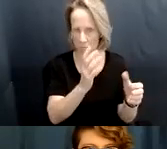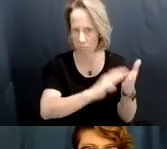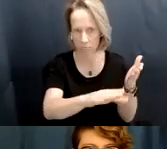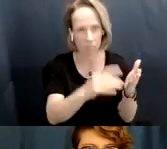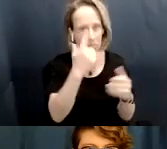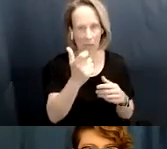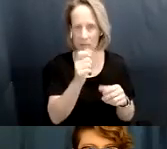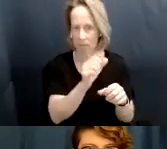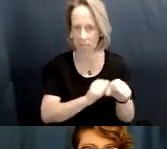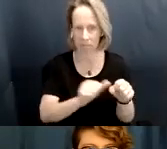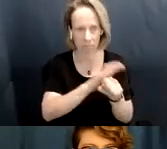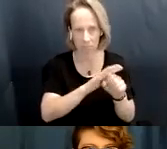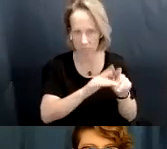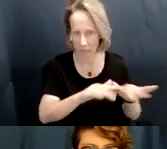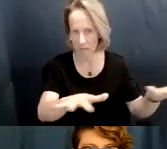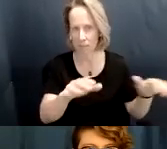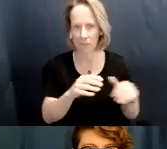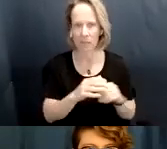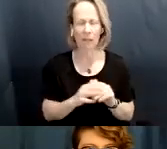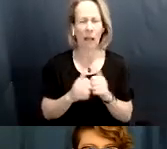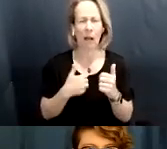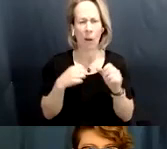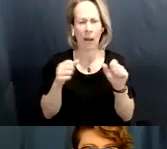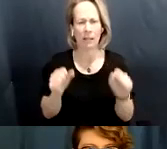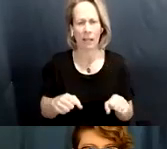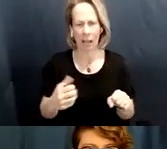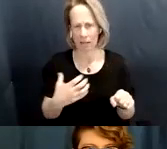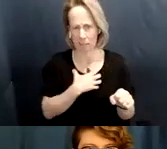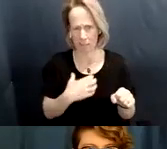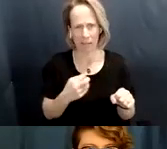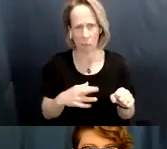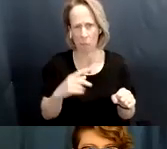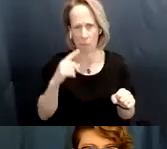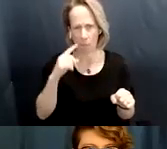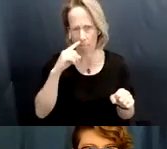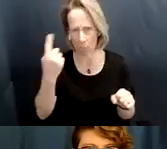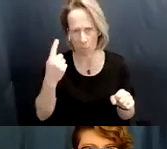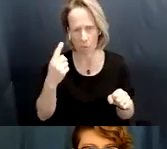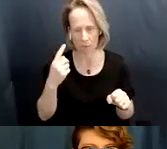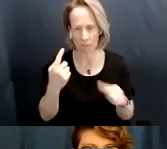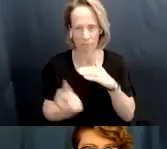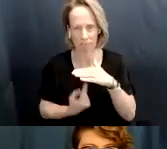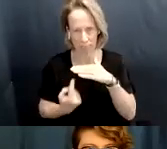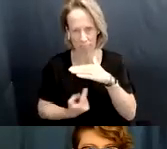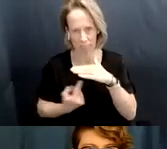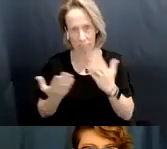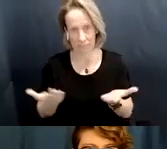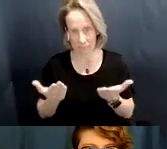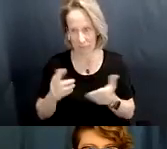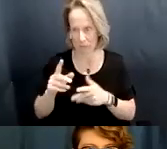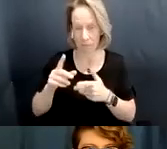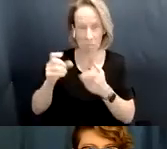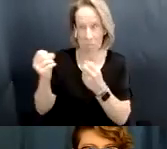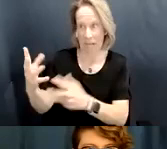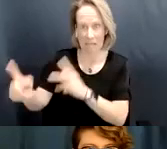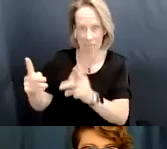How can I complain or feel bored being confined to my house when there are so many people that don't have a place to stay? All those homeless